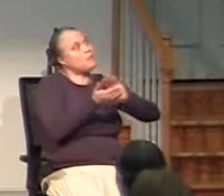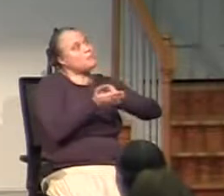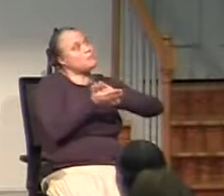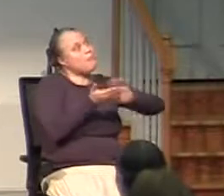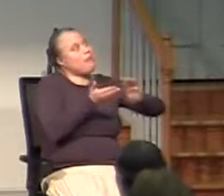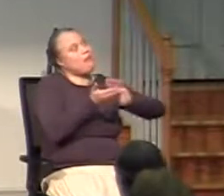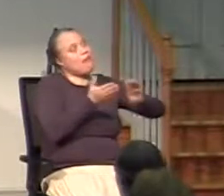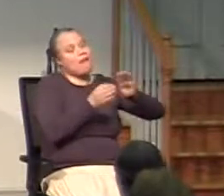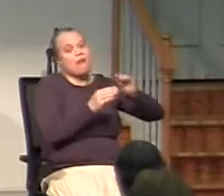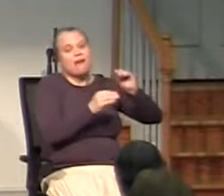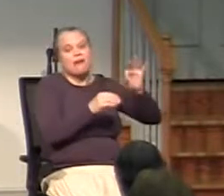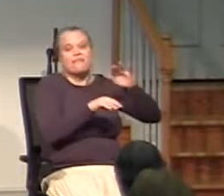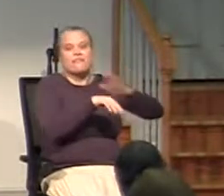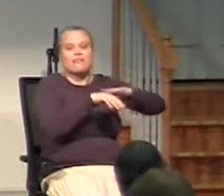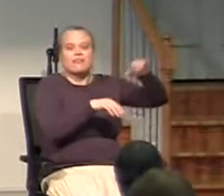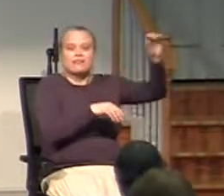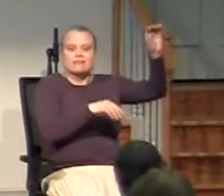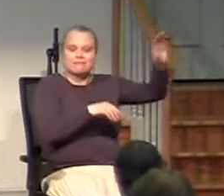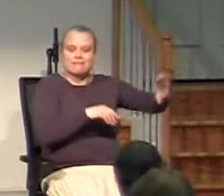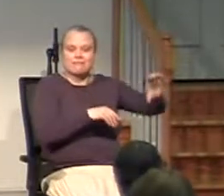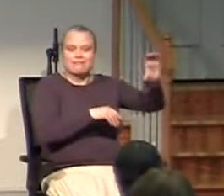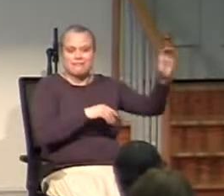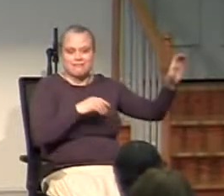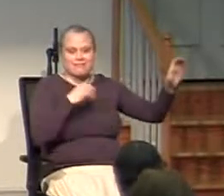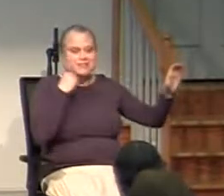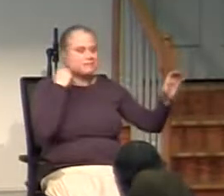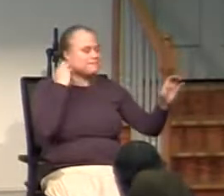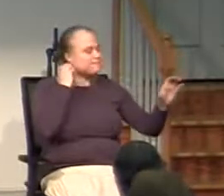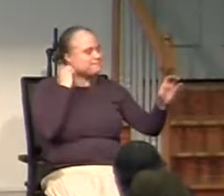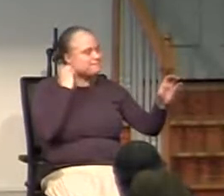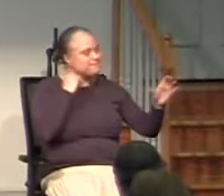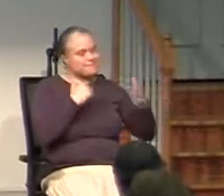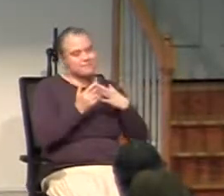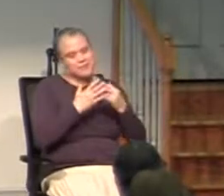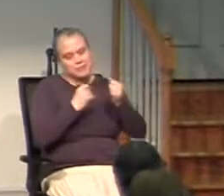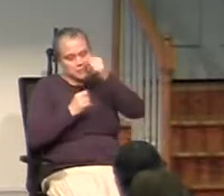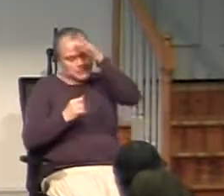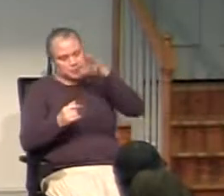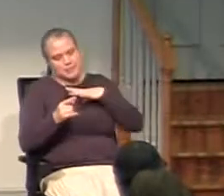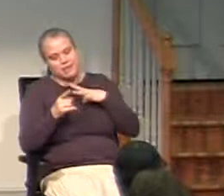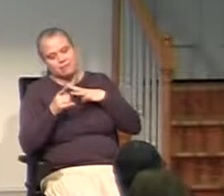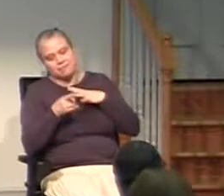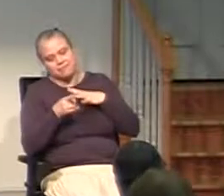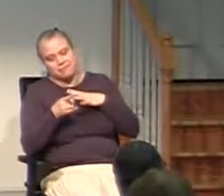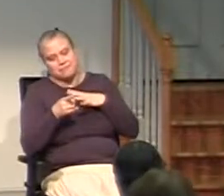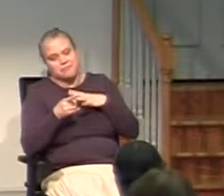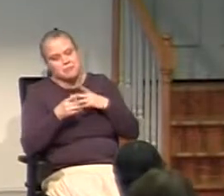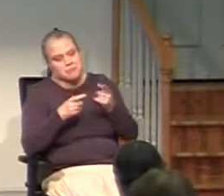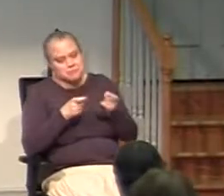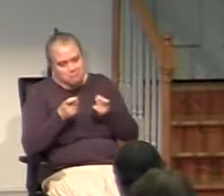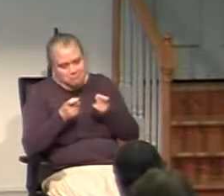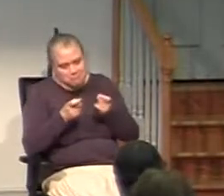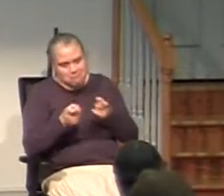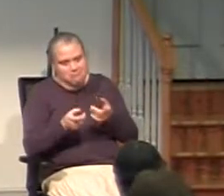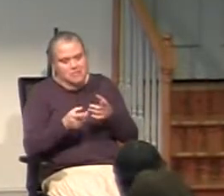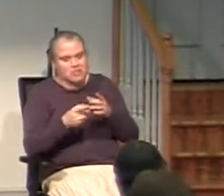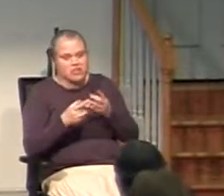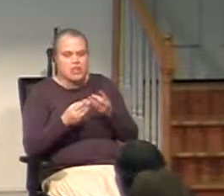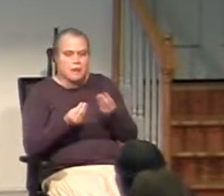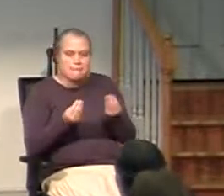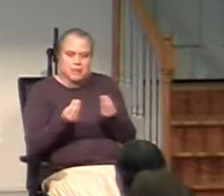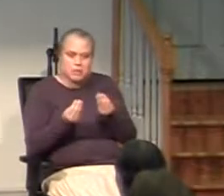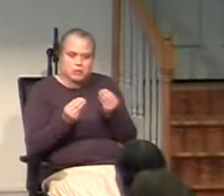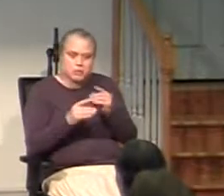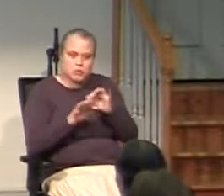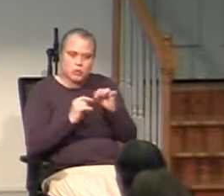this man was the head of a ministerial group in this place where I was living at the time, and he